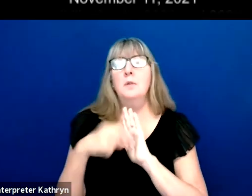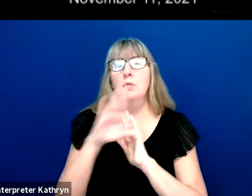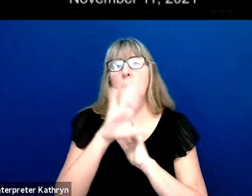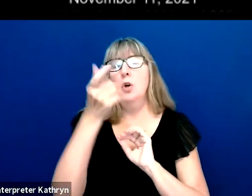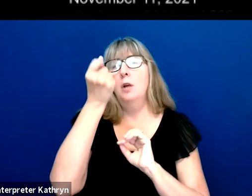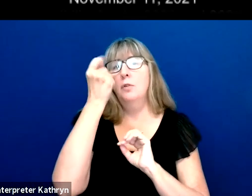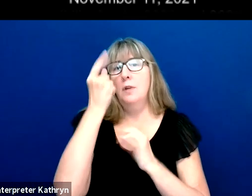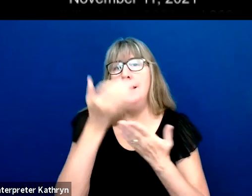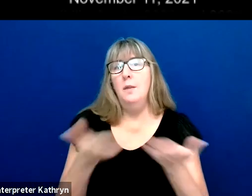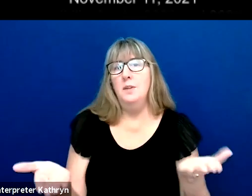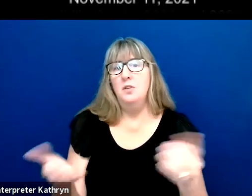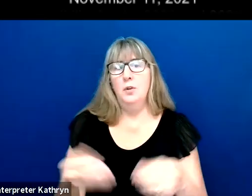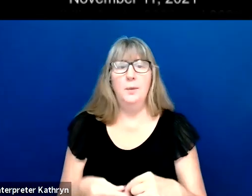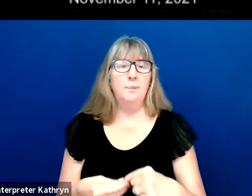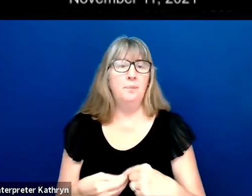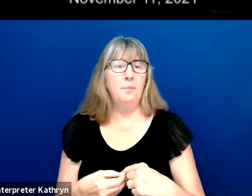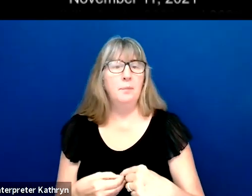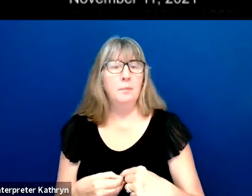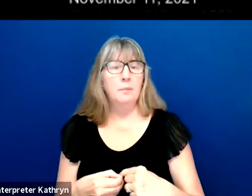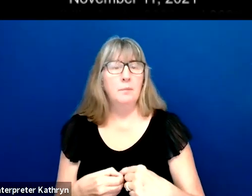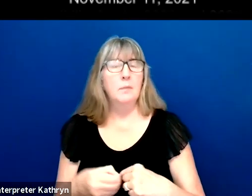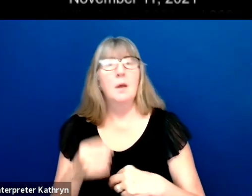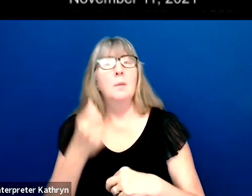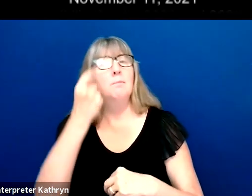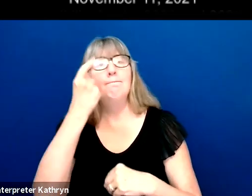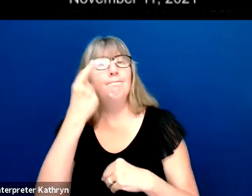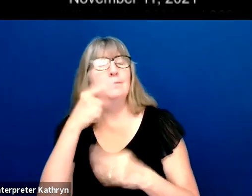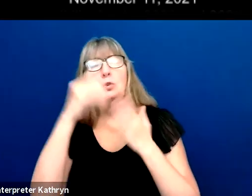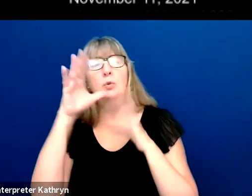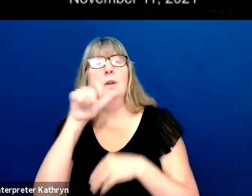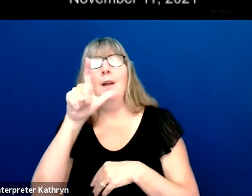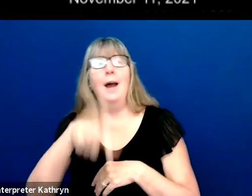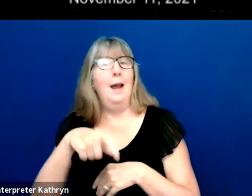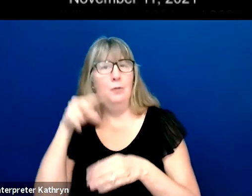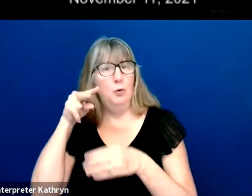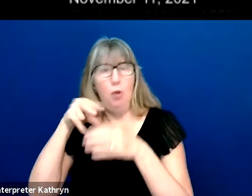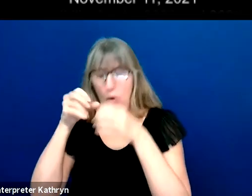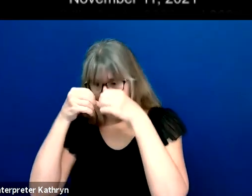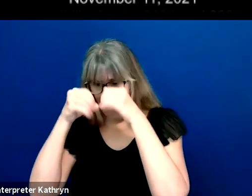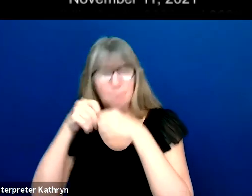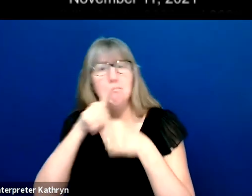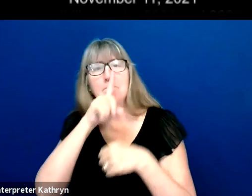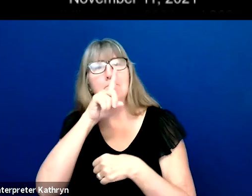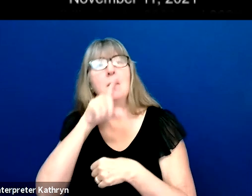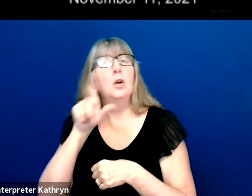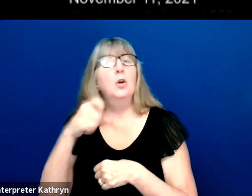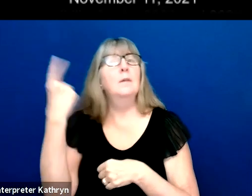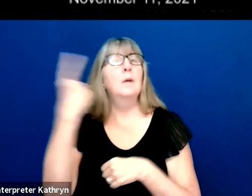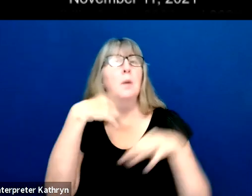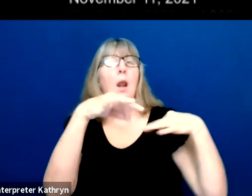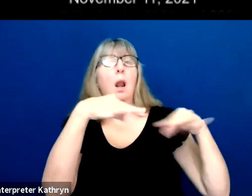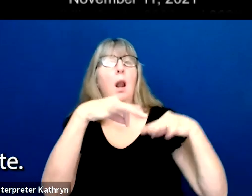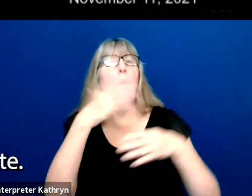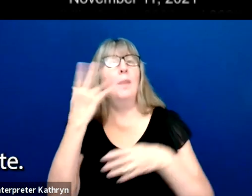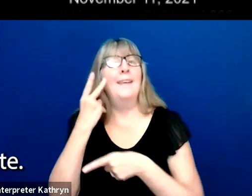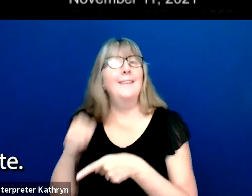of the material. When in fact, a student doesn't have to look down a microscope, they could have a description of what's under the